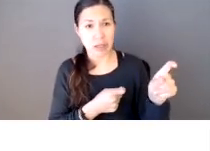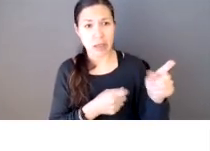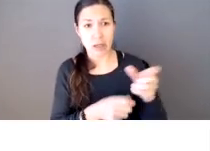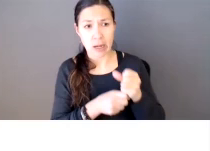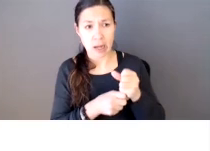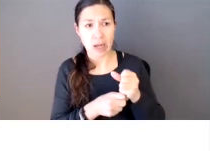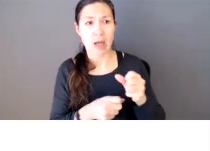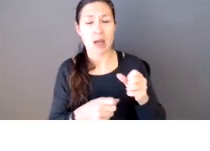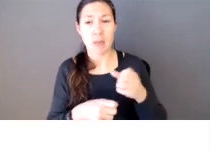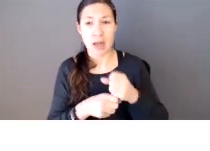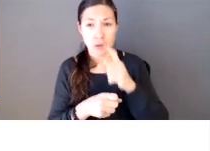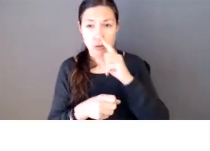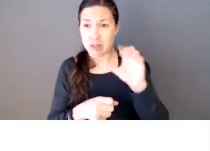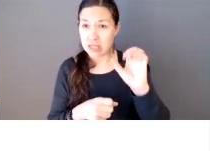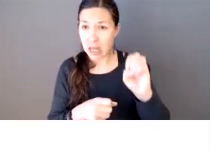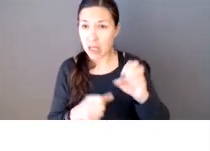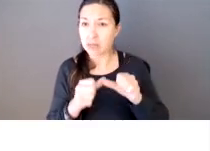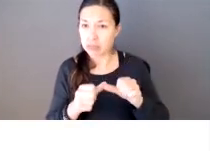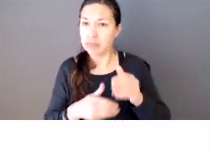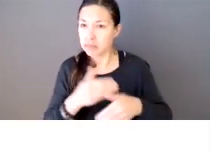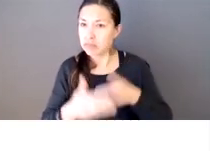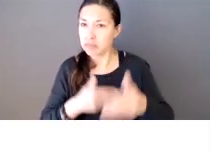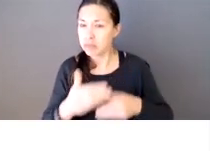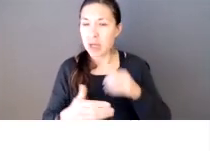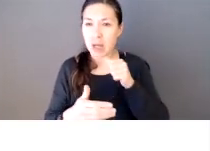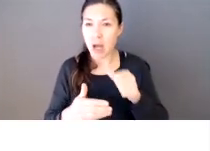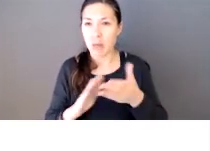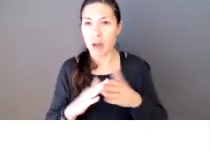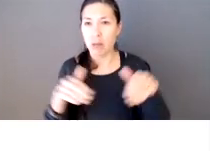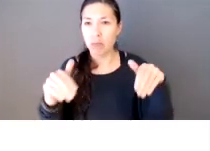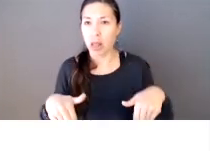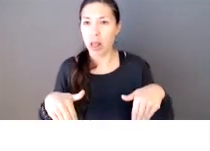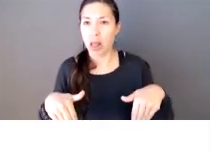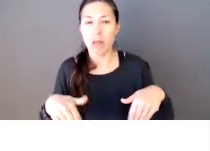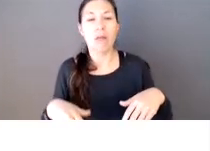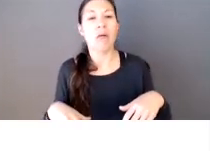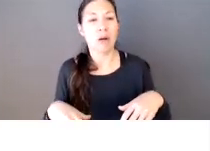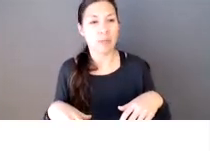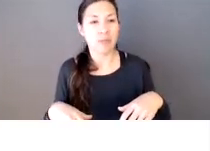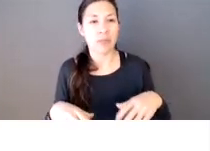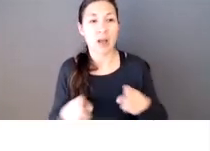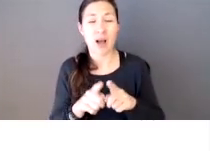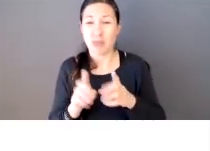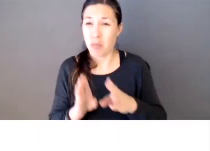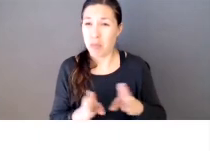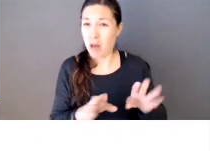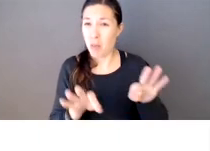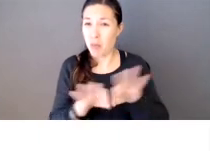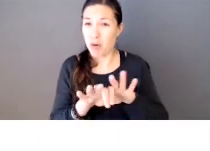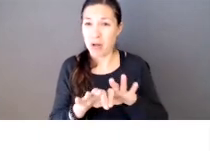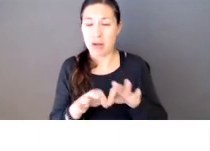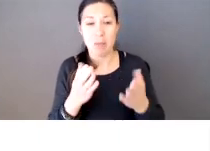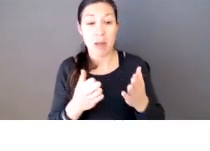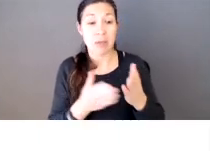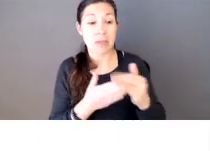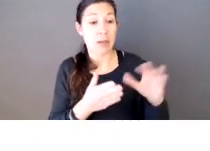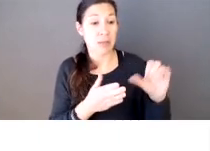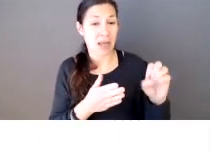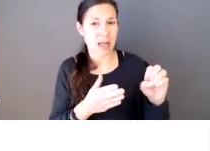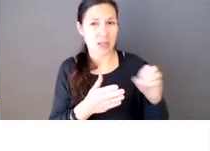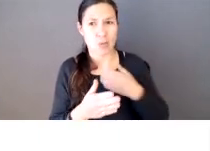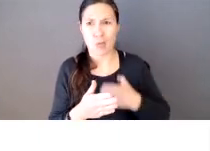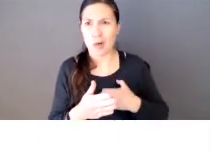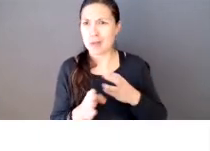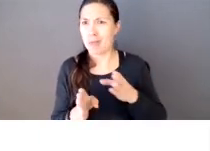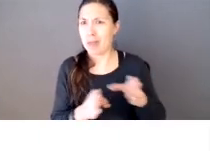pace, and planning. I think, like Jonathan said, there was always those cases where you should have maybe planned a little more, but you just kind of went